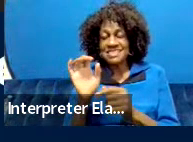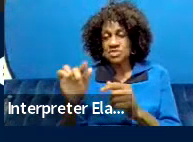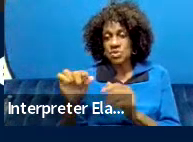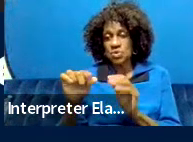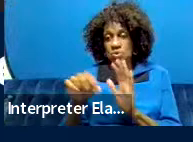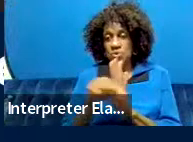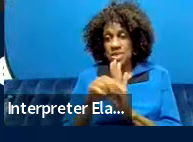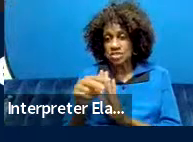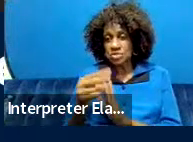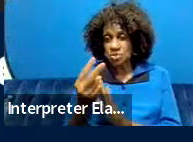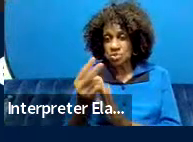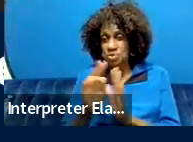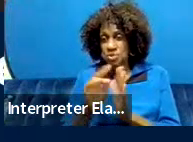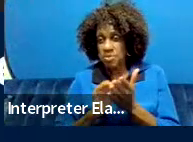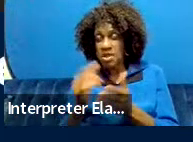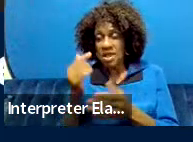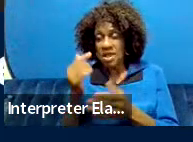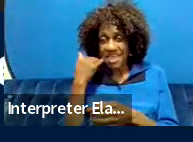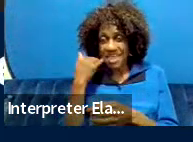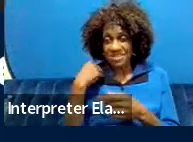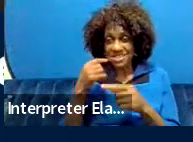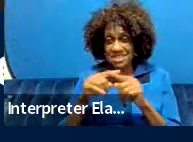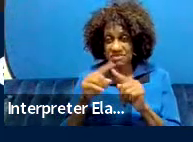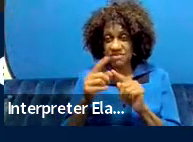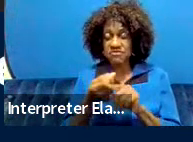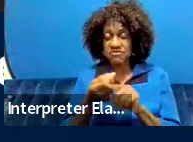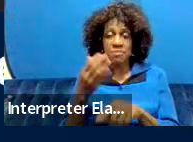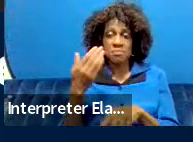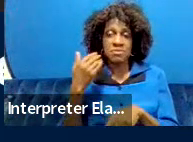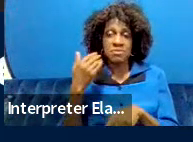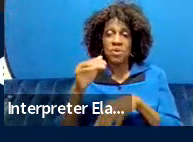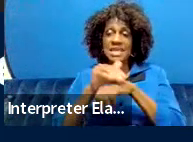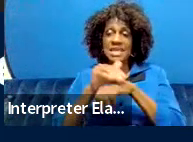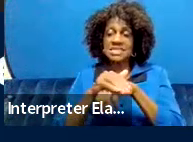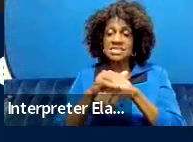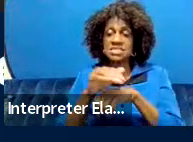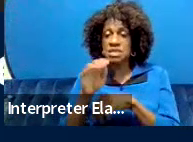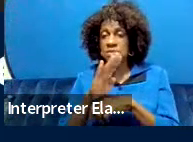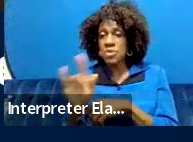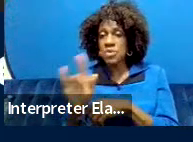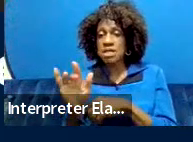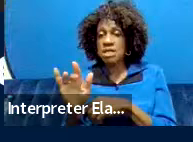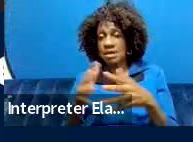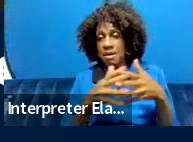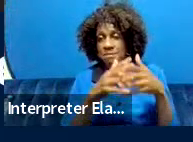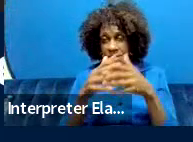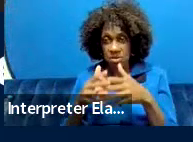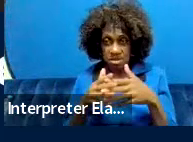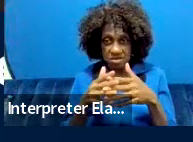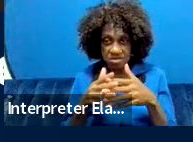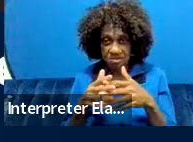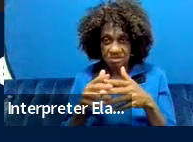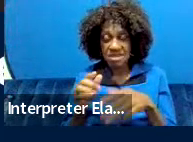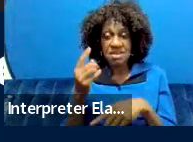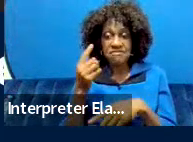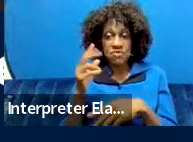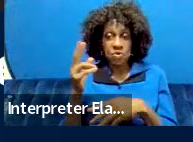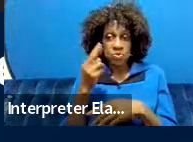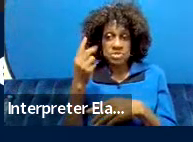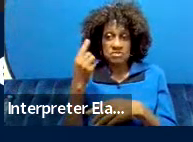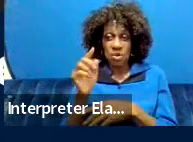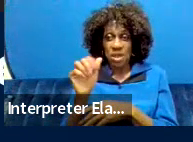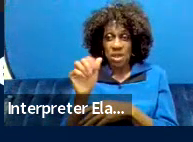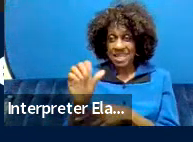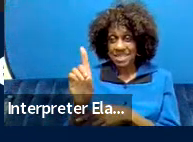some differences from the previous English Braille American edition. For the purposes of the